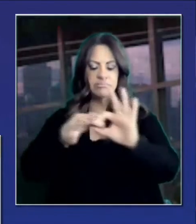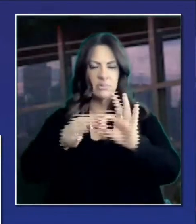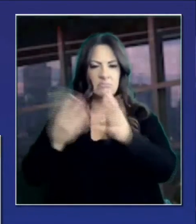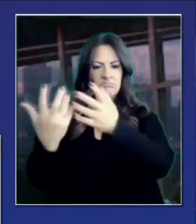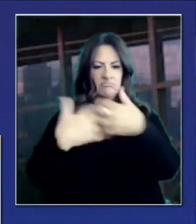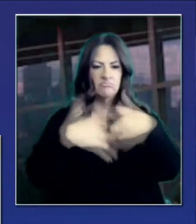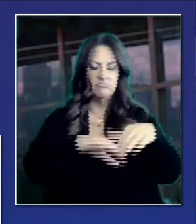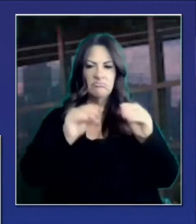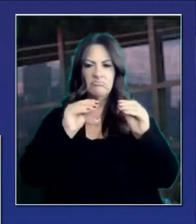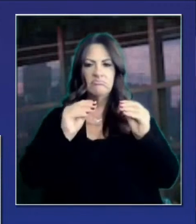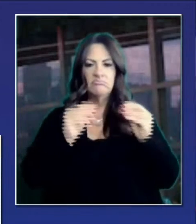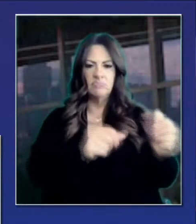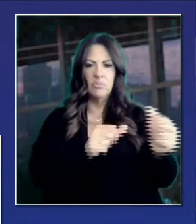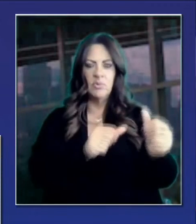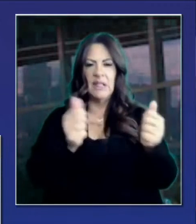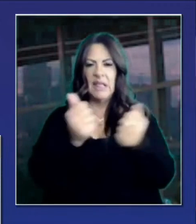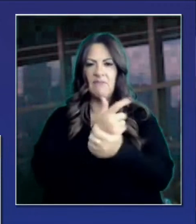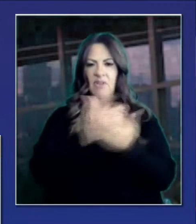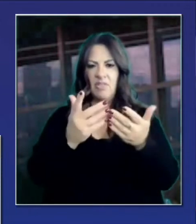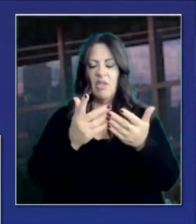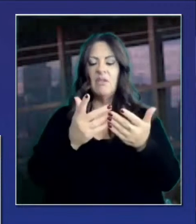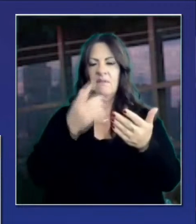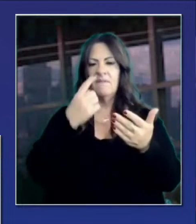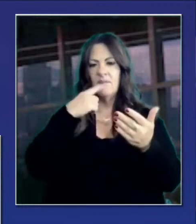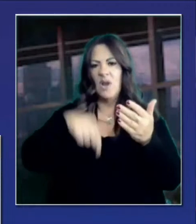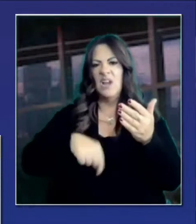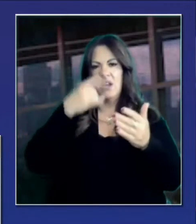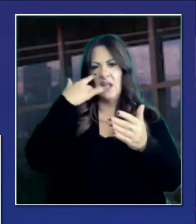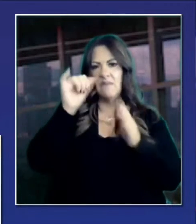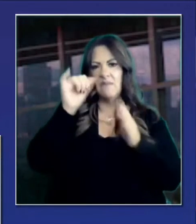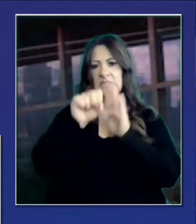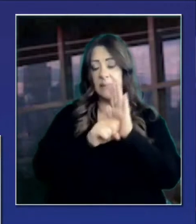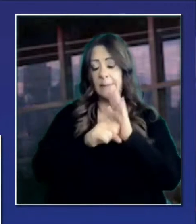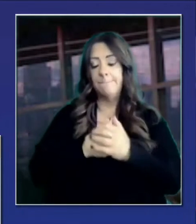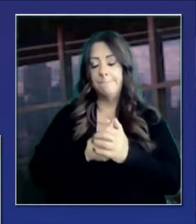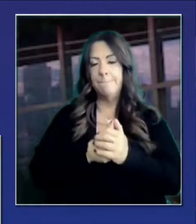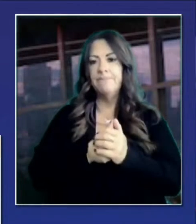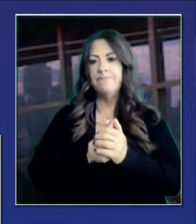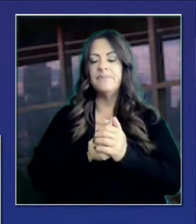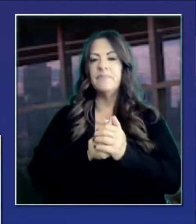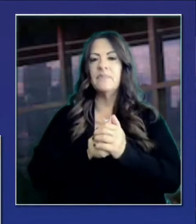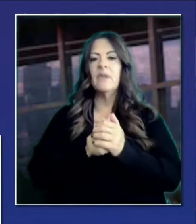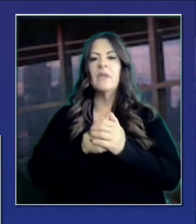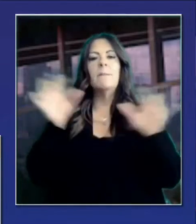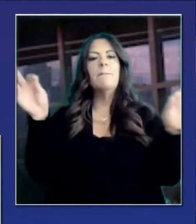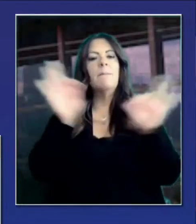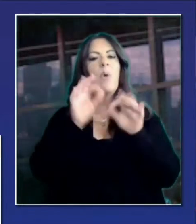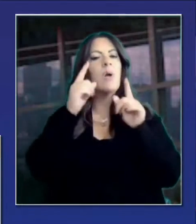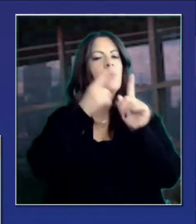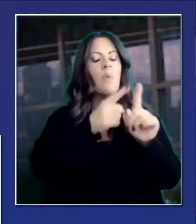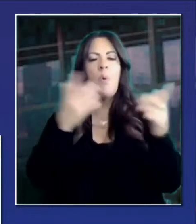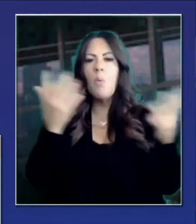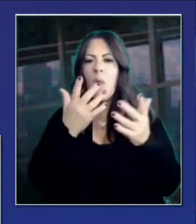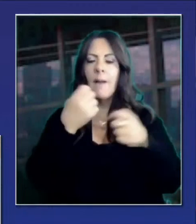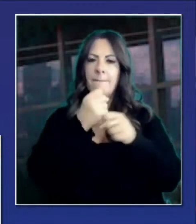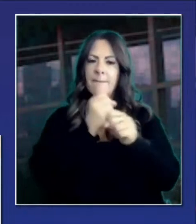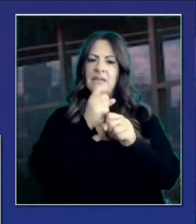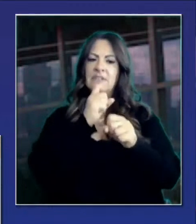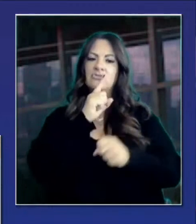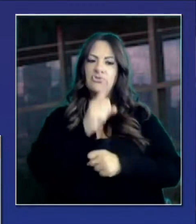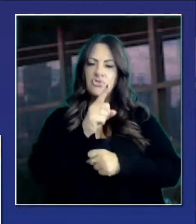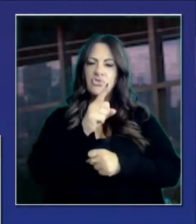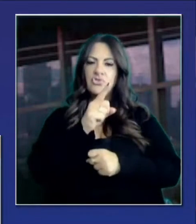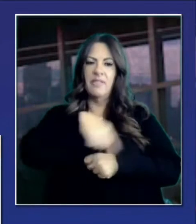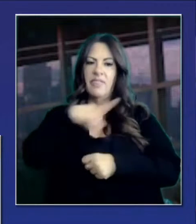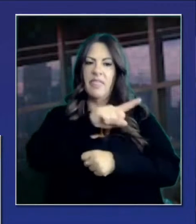things in a unified statewide approach. The whole idea is a more unified statewide network approach, as